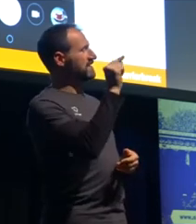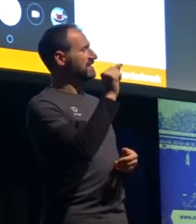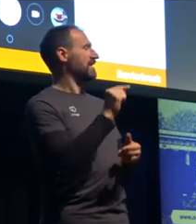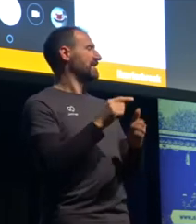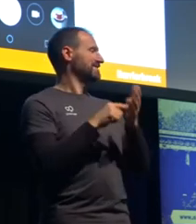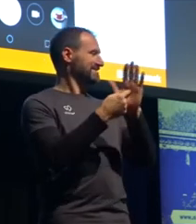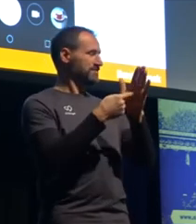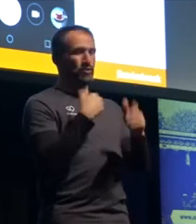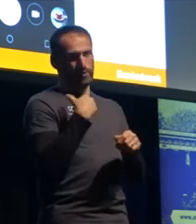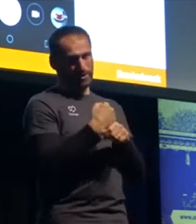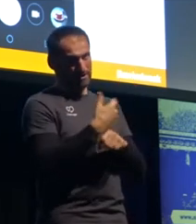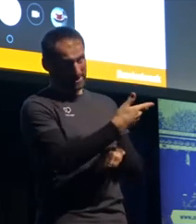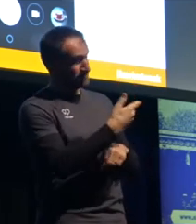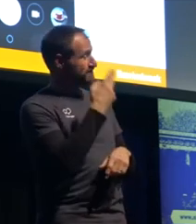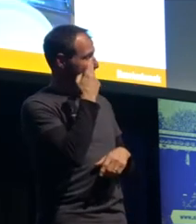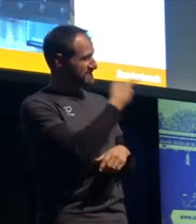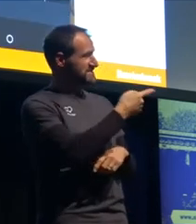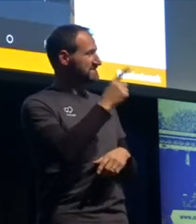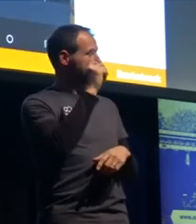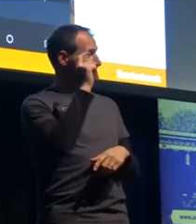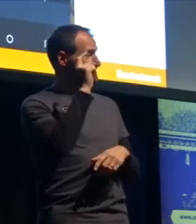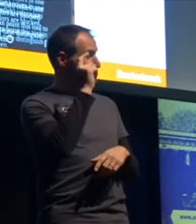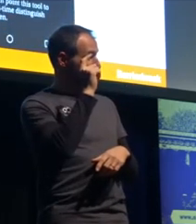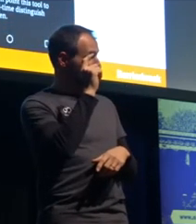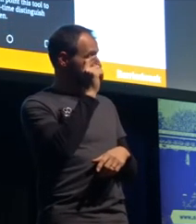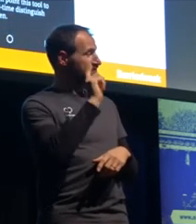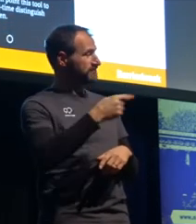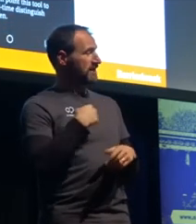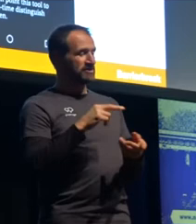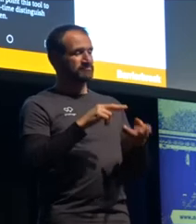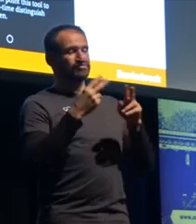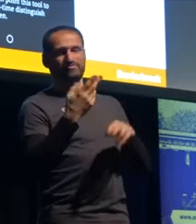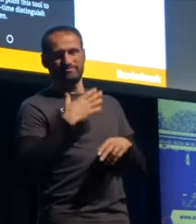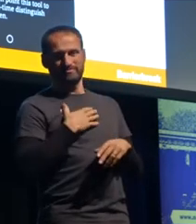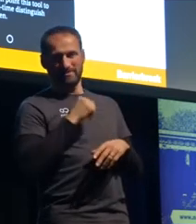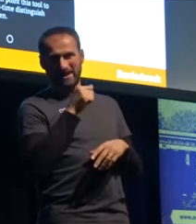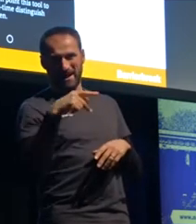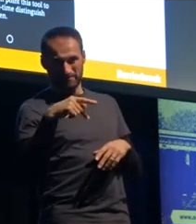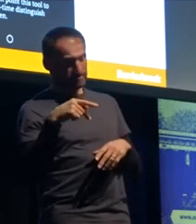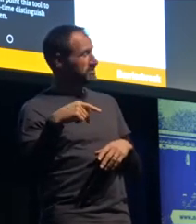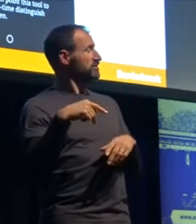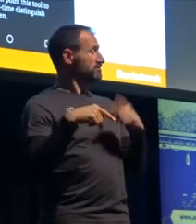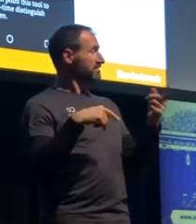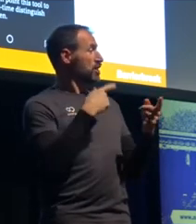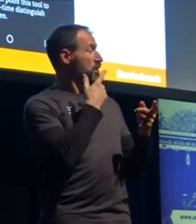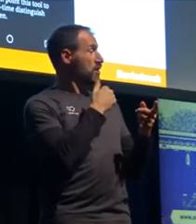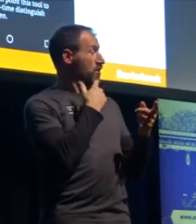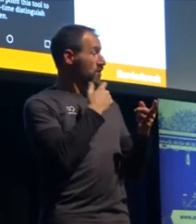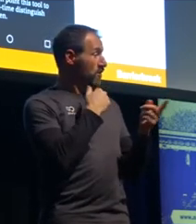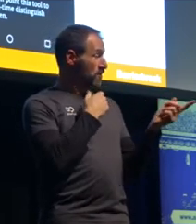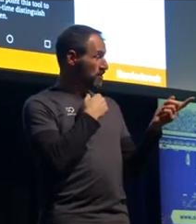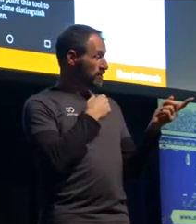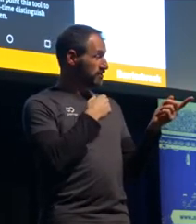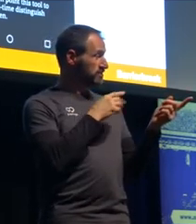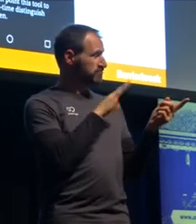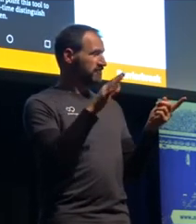this. So you can see this is the camera. Then I switch to my app. And over there, this red thing will just pop up in the red corner,